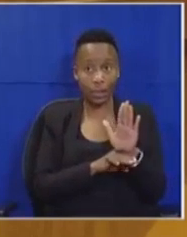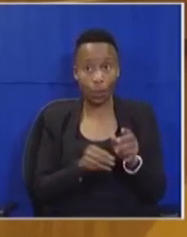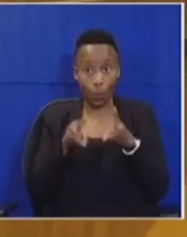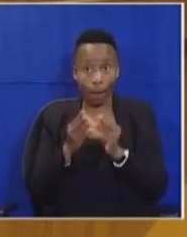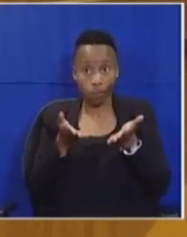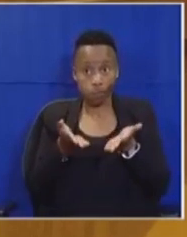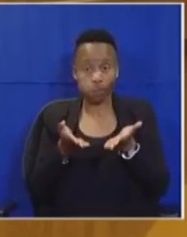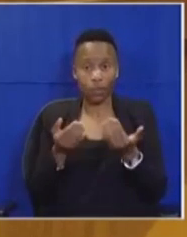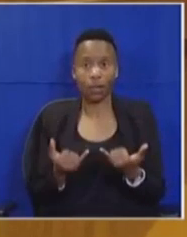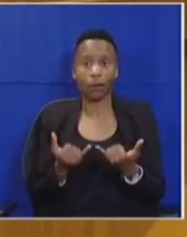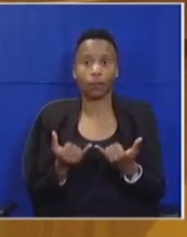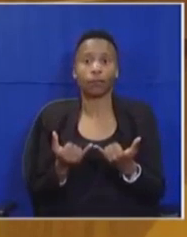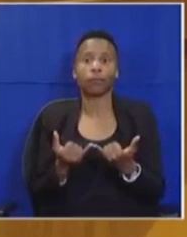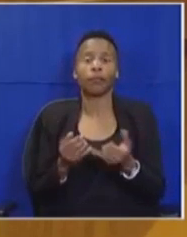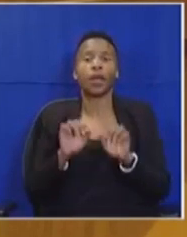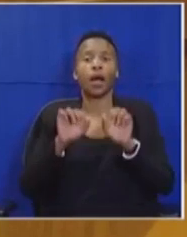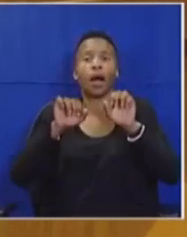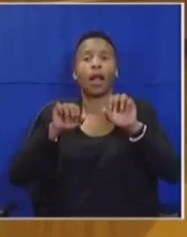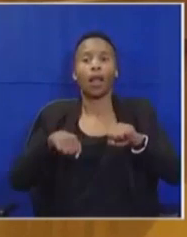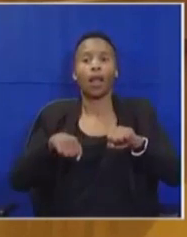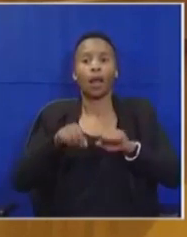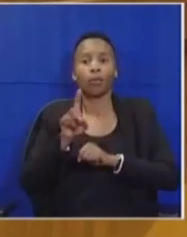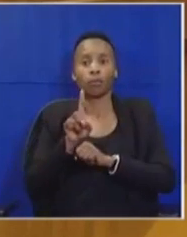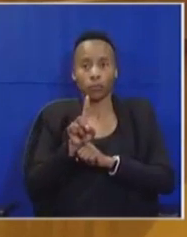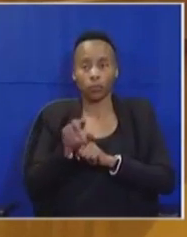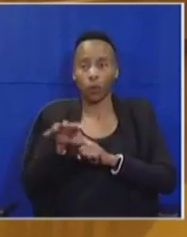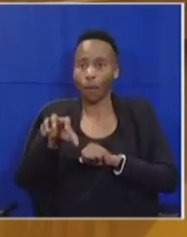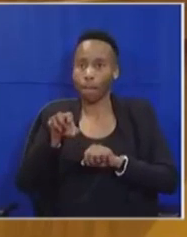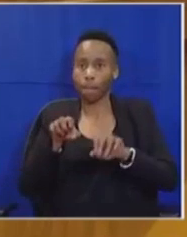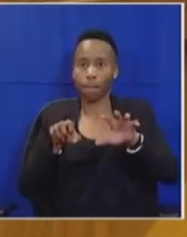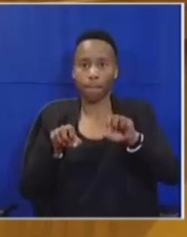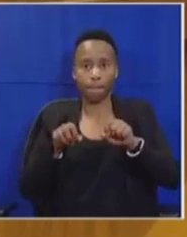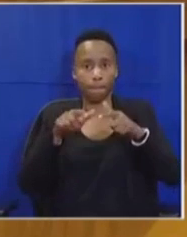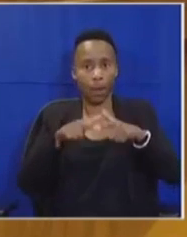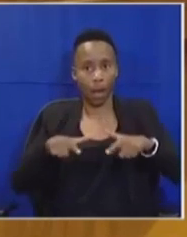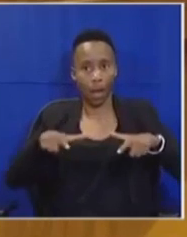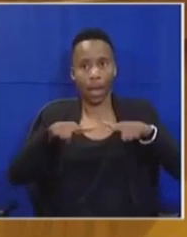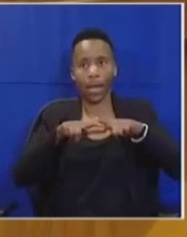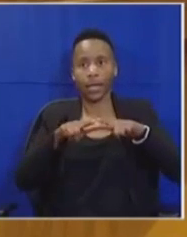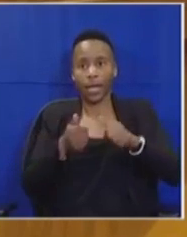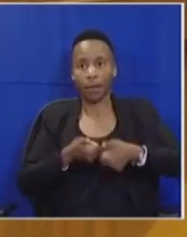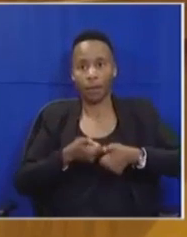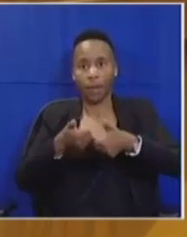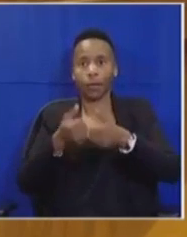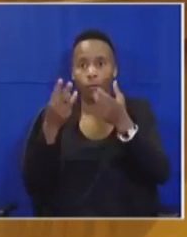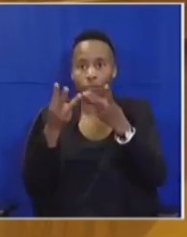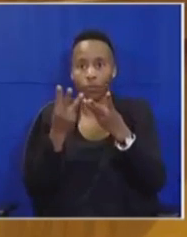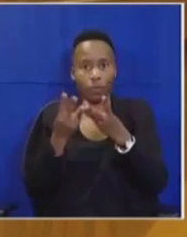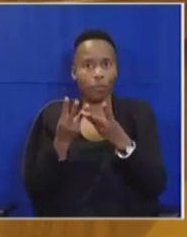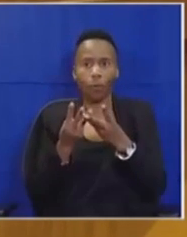stands, does allow for expropriation without compensation in certain